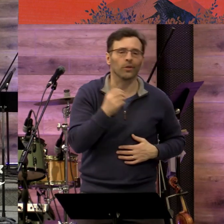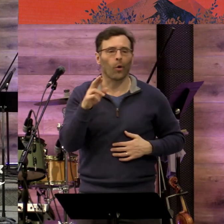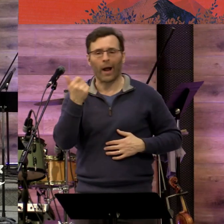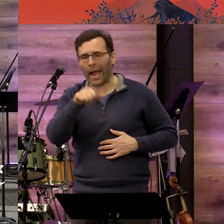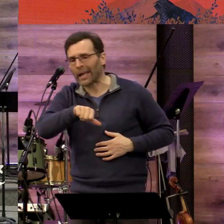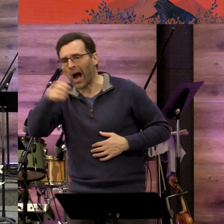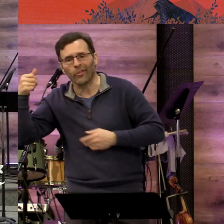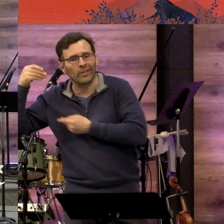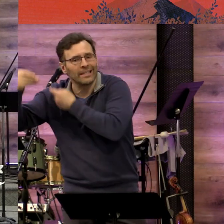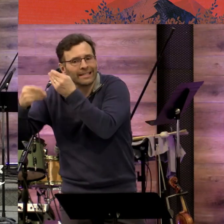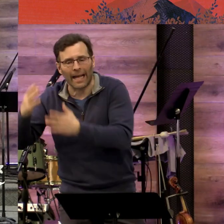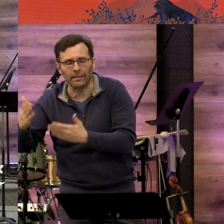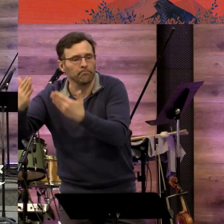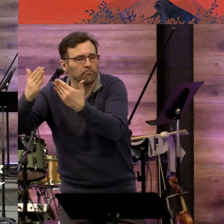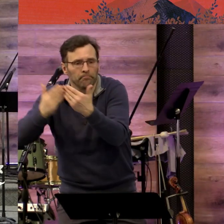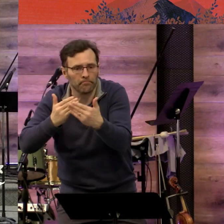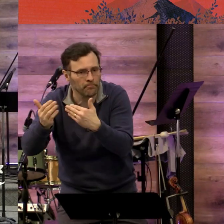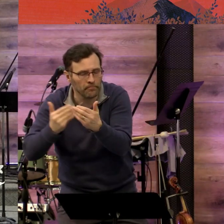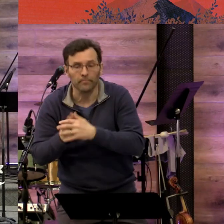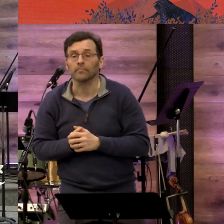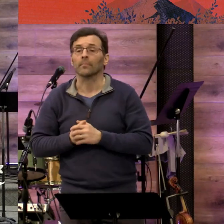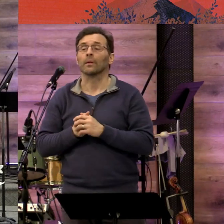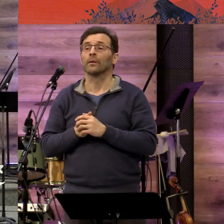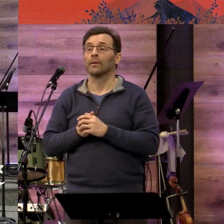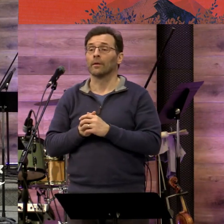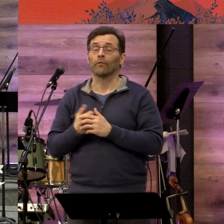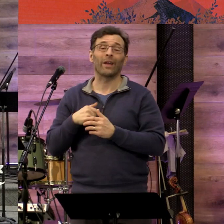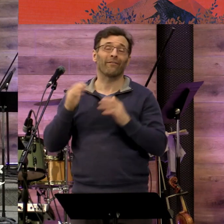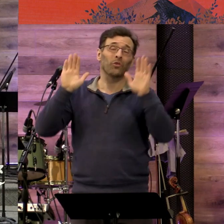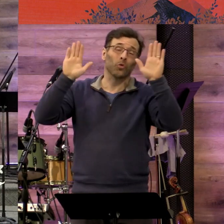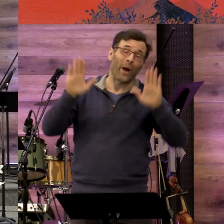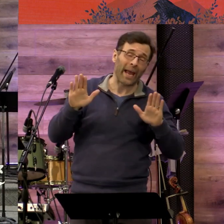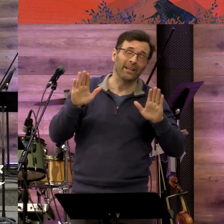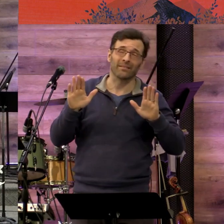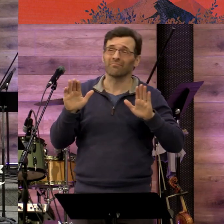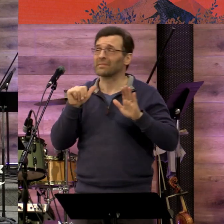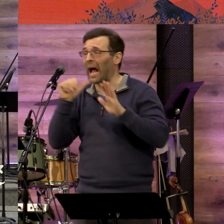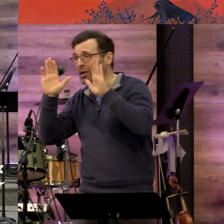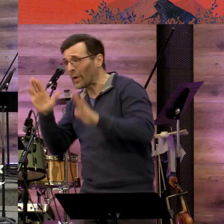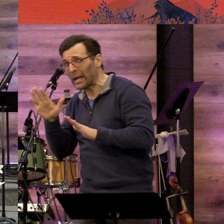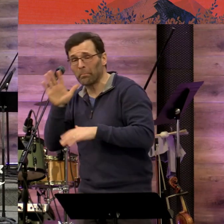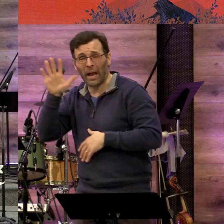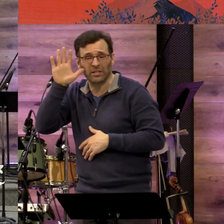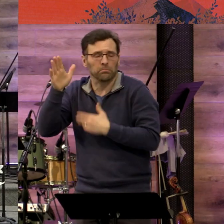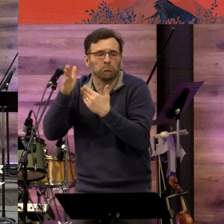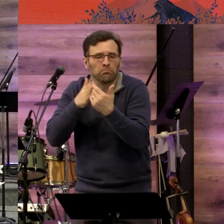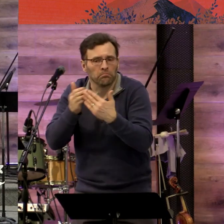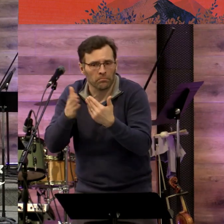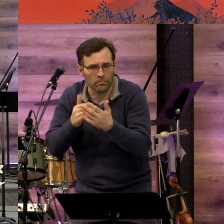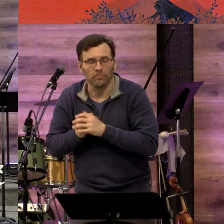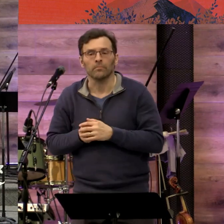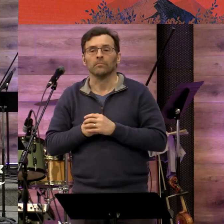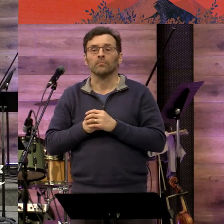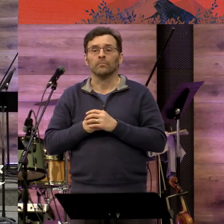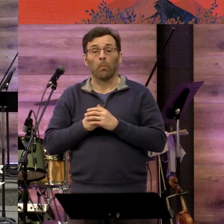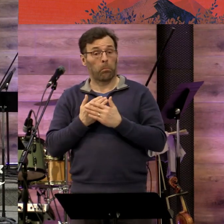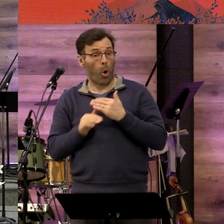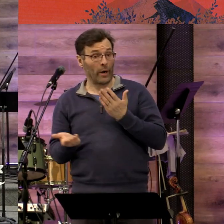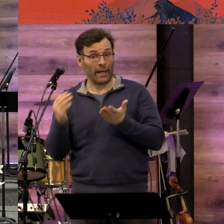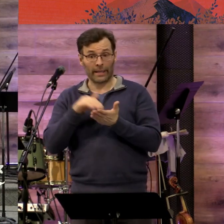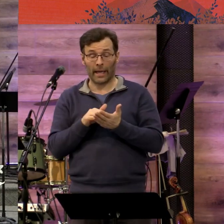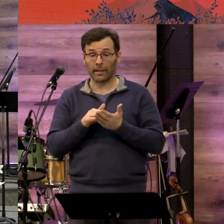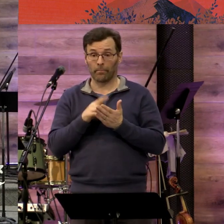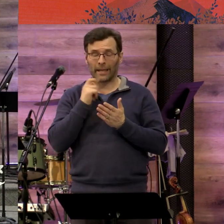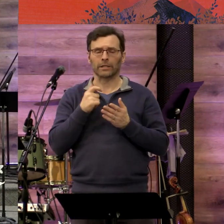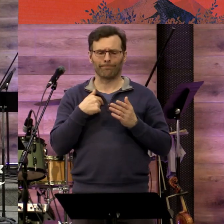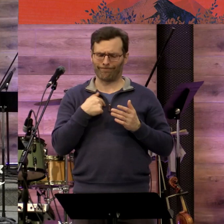other descent, or whether we had great or not so great parents, nor are we born again by mere